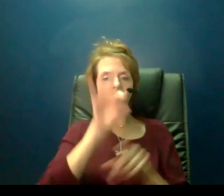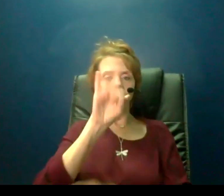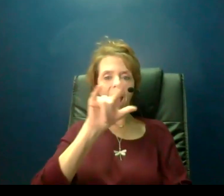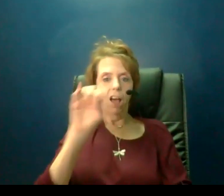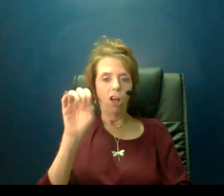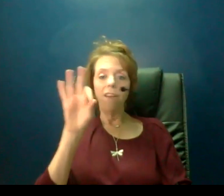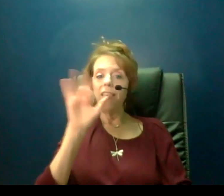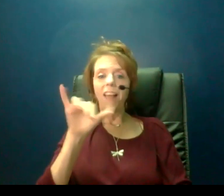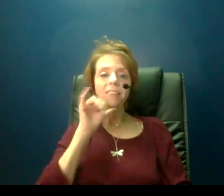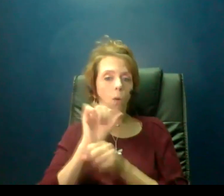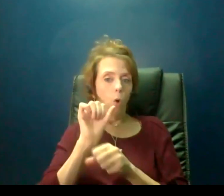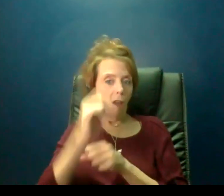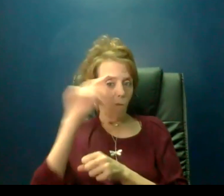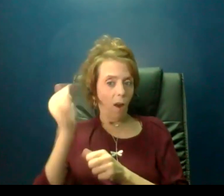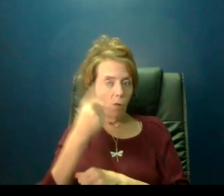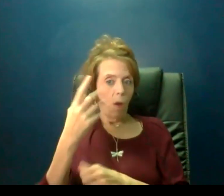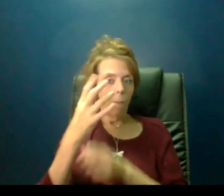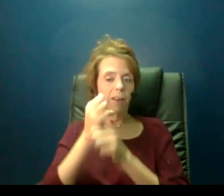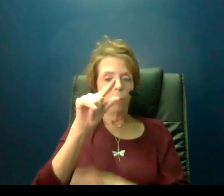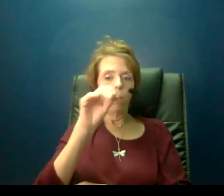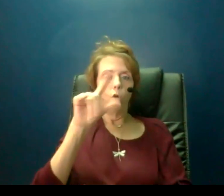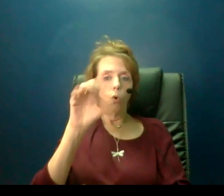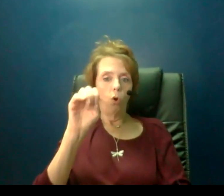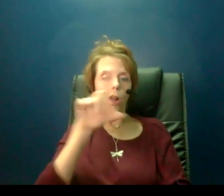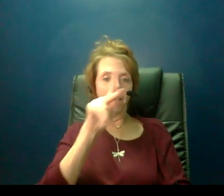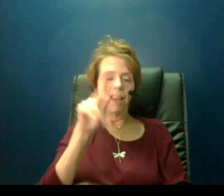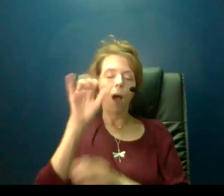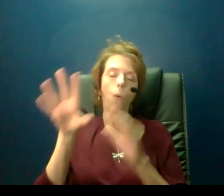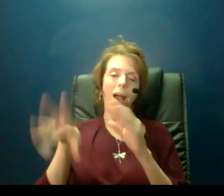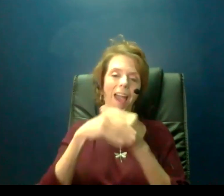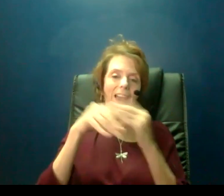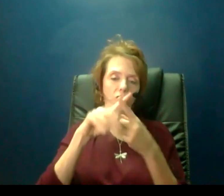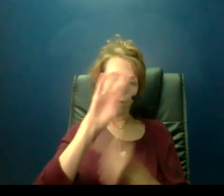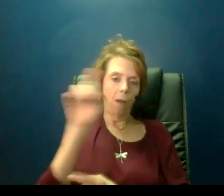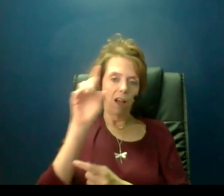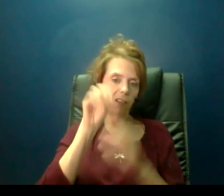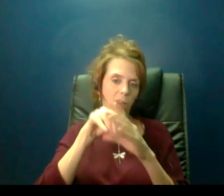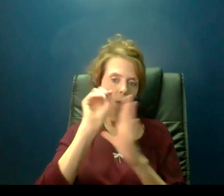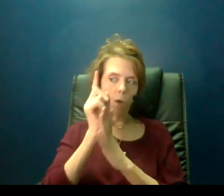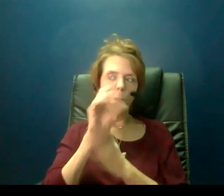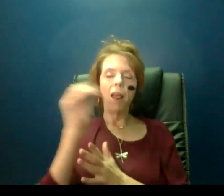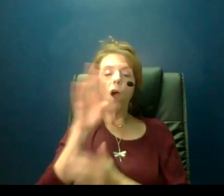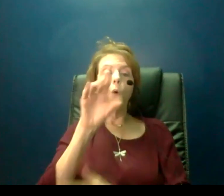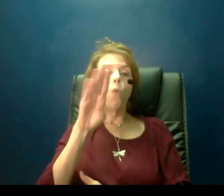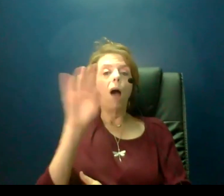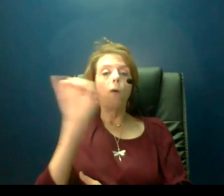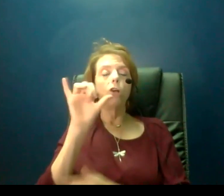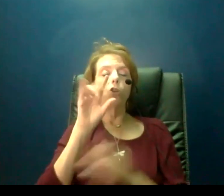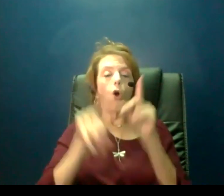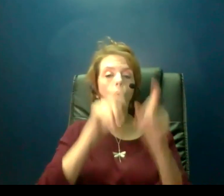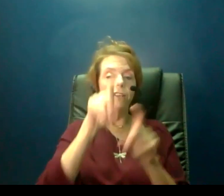not working for everybody, so I'm going to go grab a Google link and I will pop it into the box in just a moment. Rob, there's also a question about